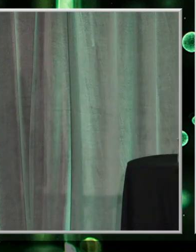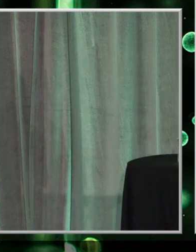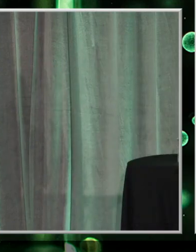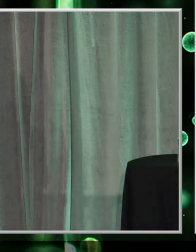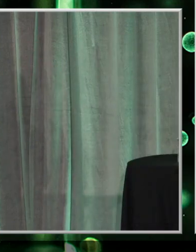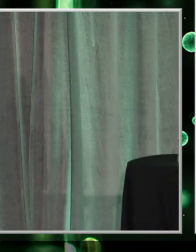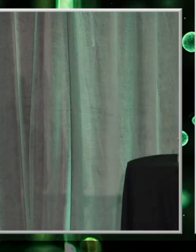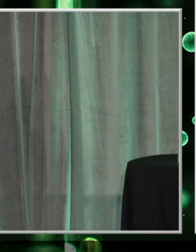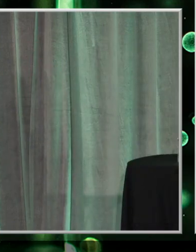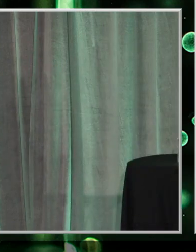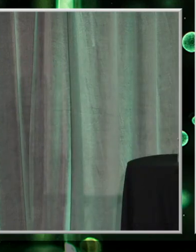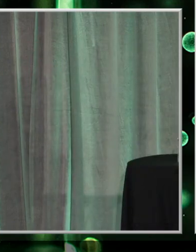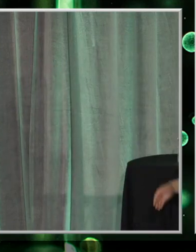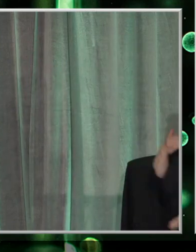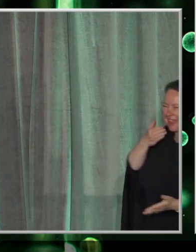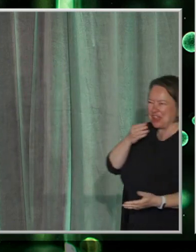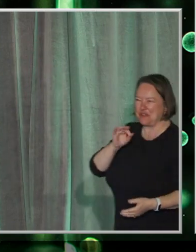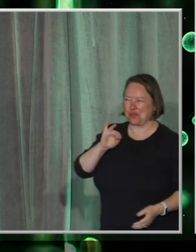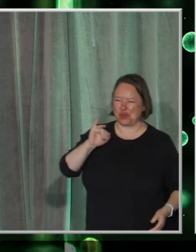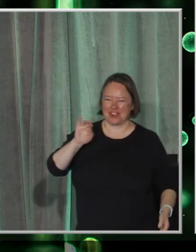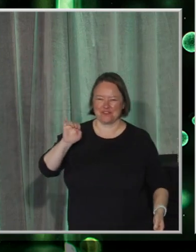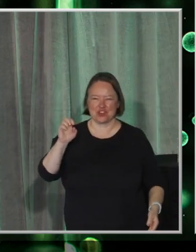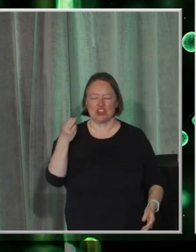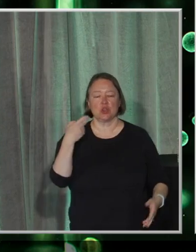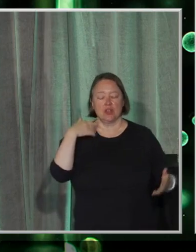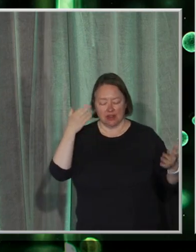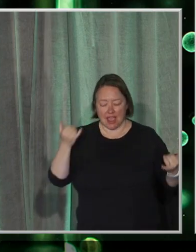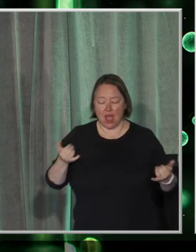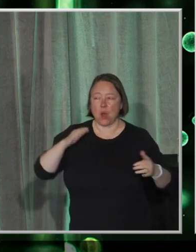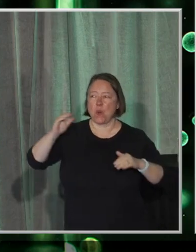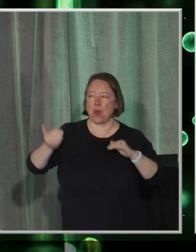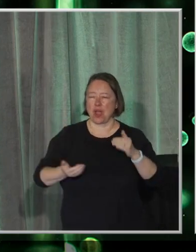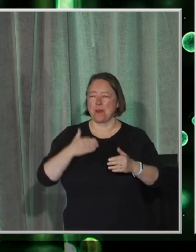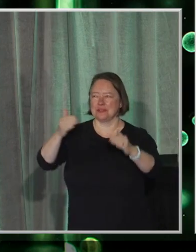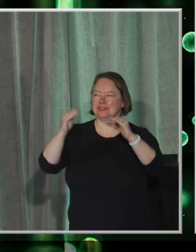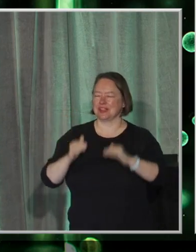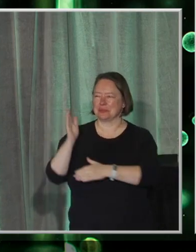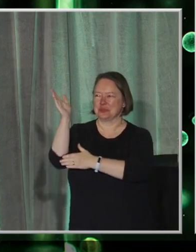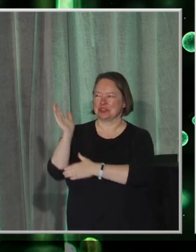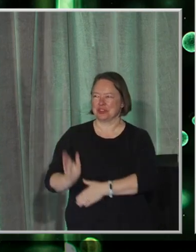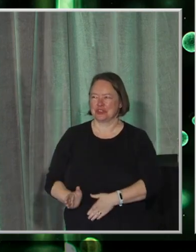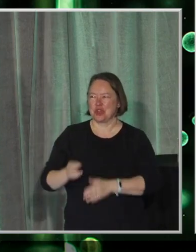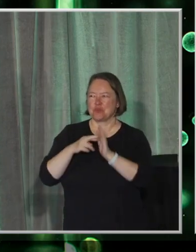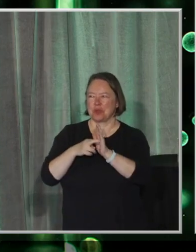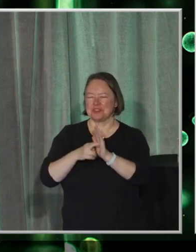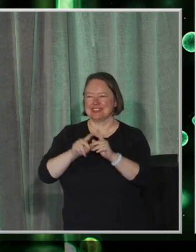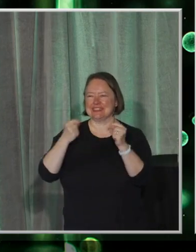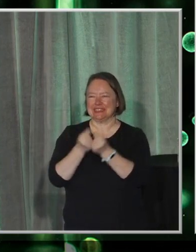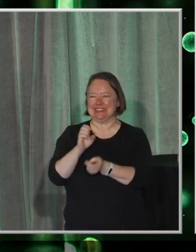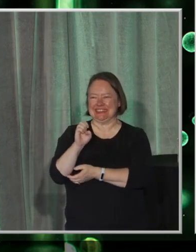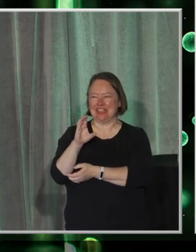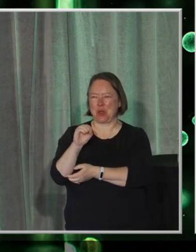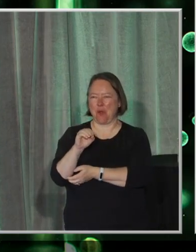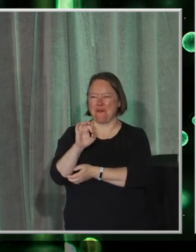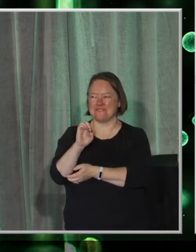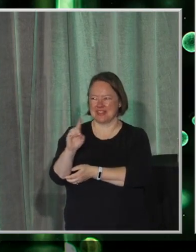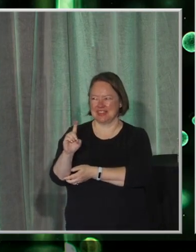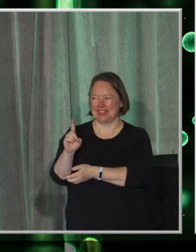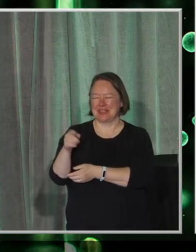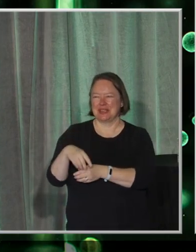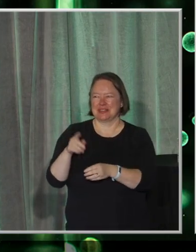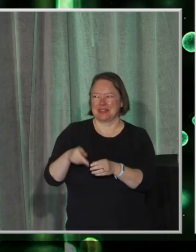Thank you, team Fruit Fresh. Okay, we'll now welcome our next presenter. Representing Team